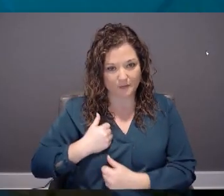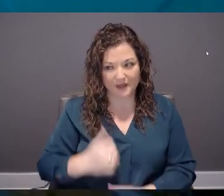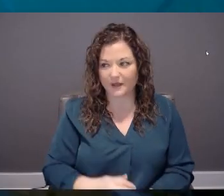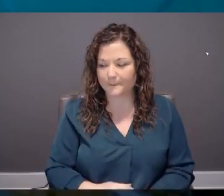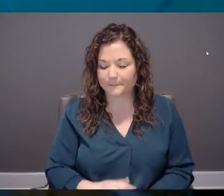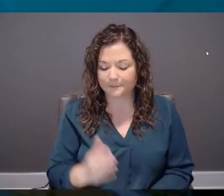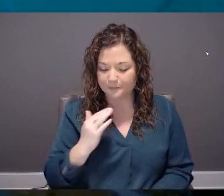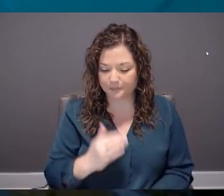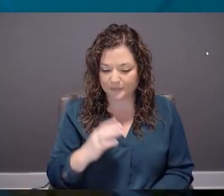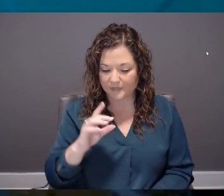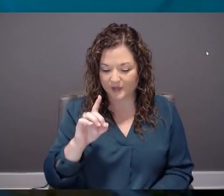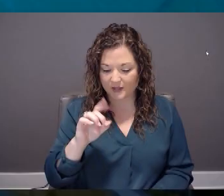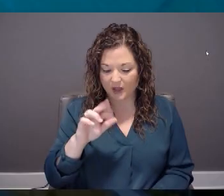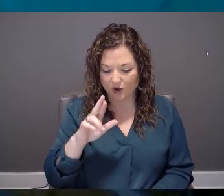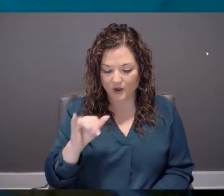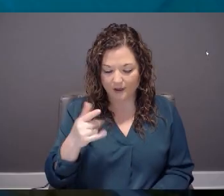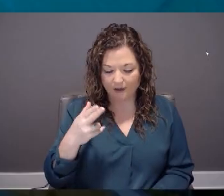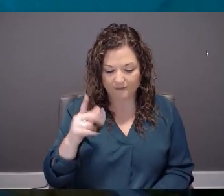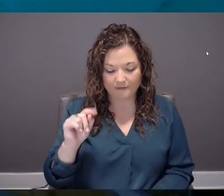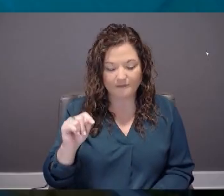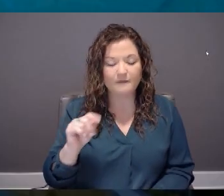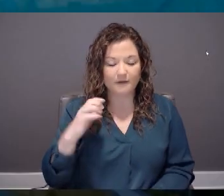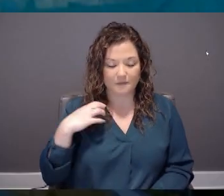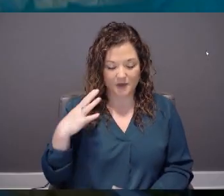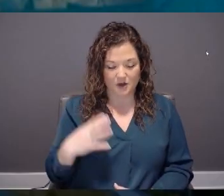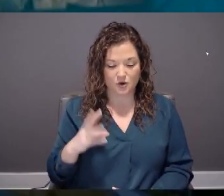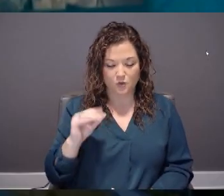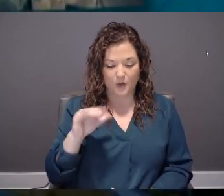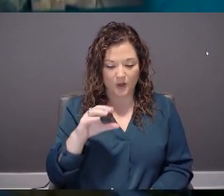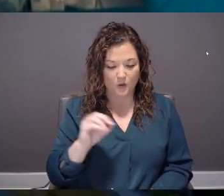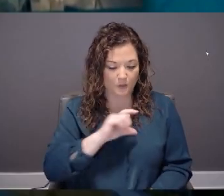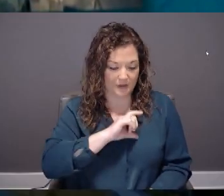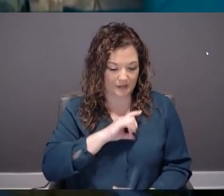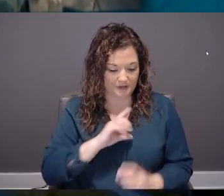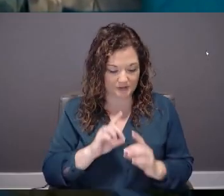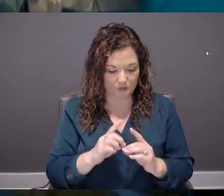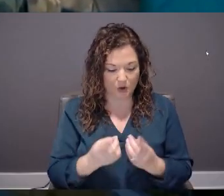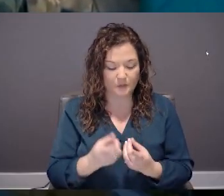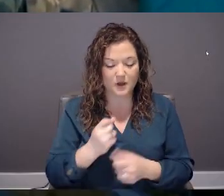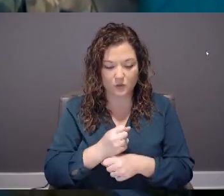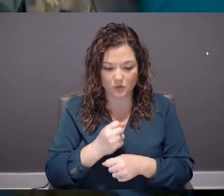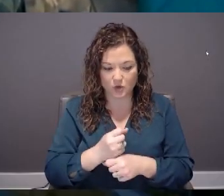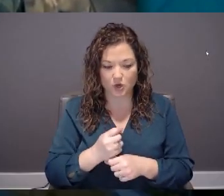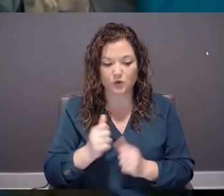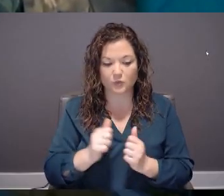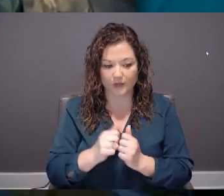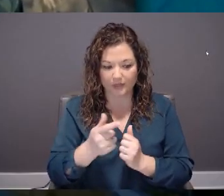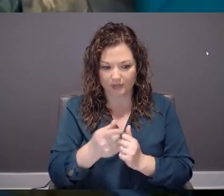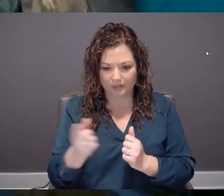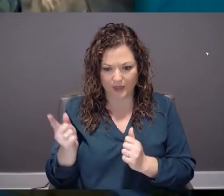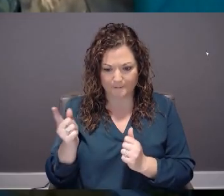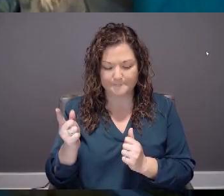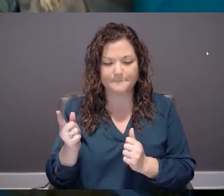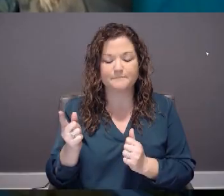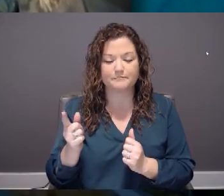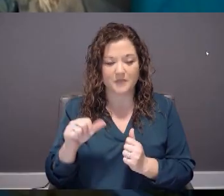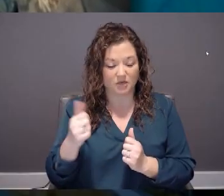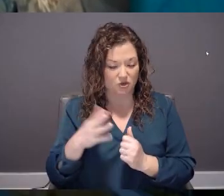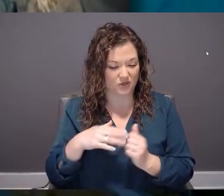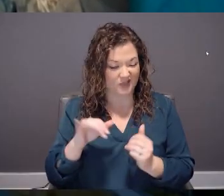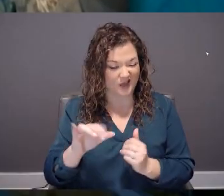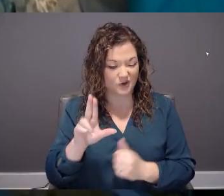name is Gary Hyatt. I'm a commander with Waco Police Department. I've worked for the police department since July of 2008. Prior to that, I served in the U.S. Army